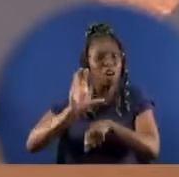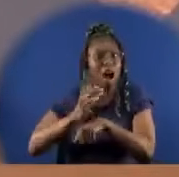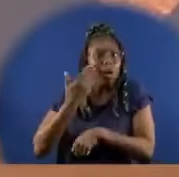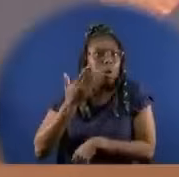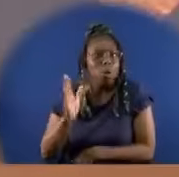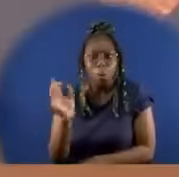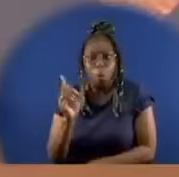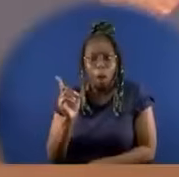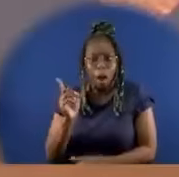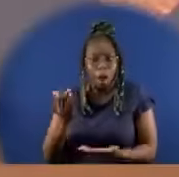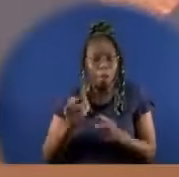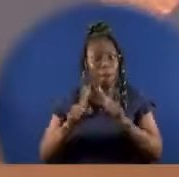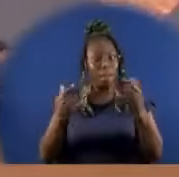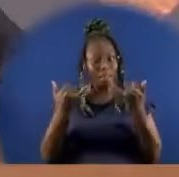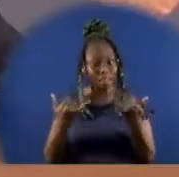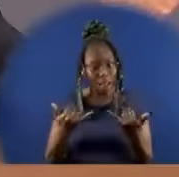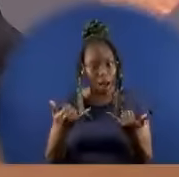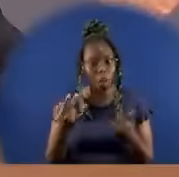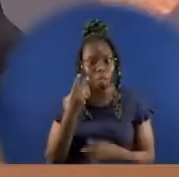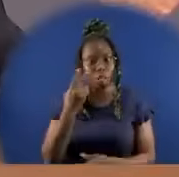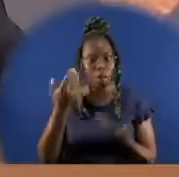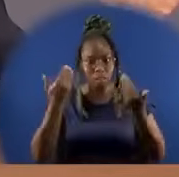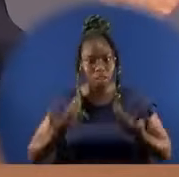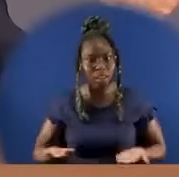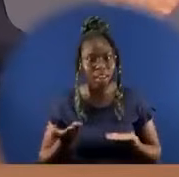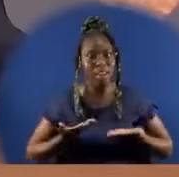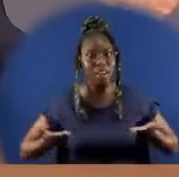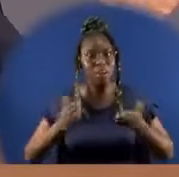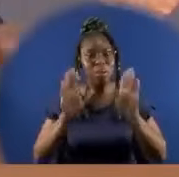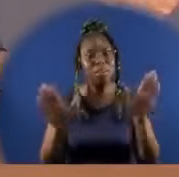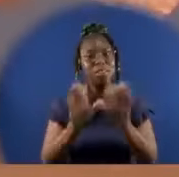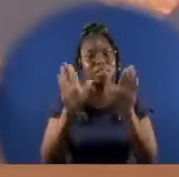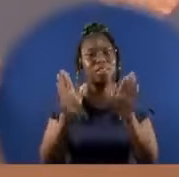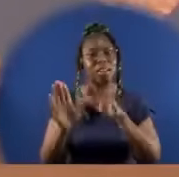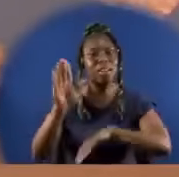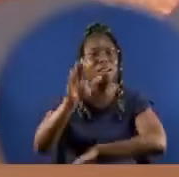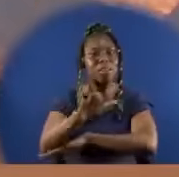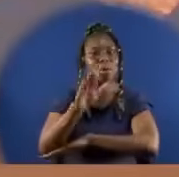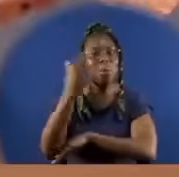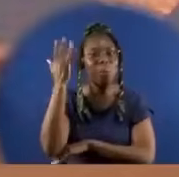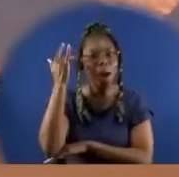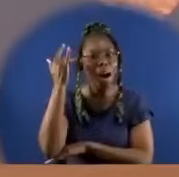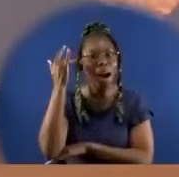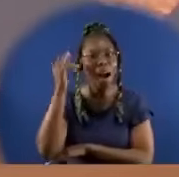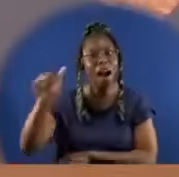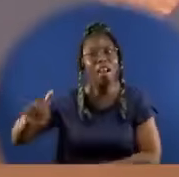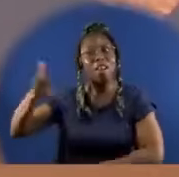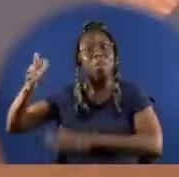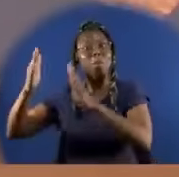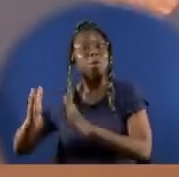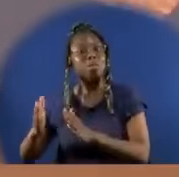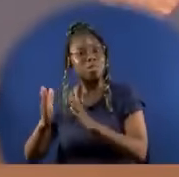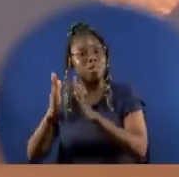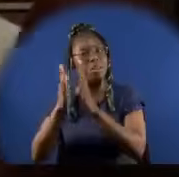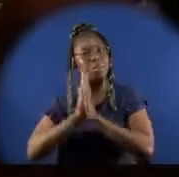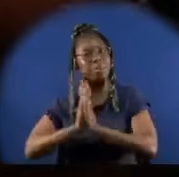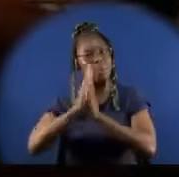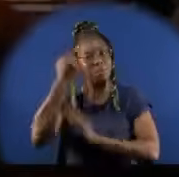be. But look at me up in church on a Sunday afternoon because somebody prayed for me.